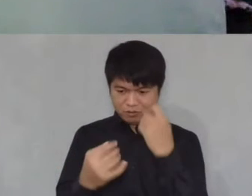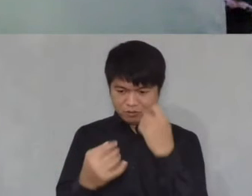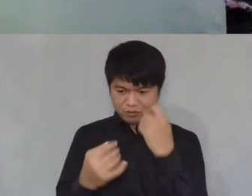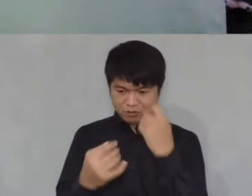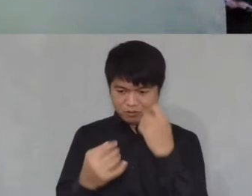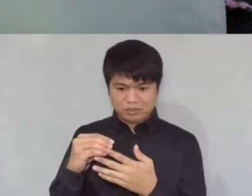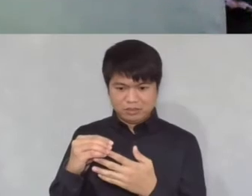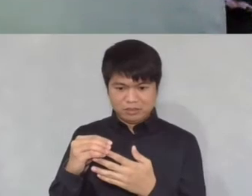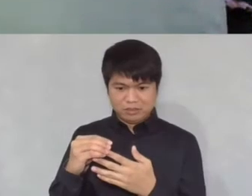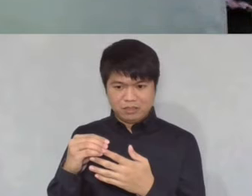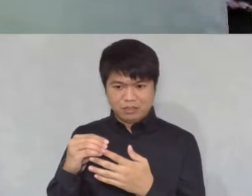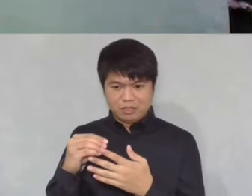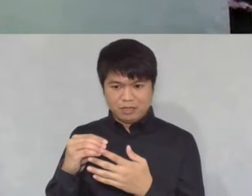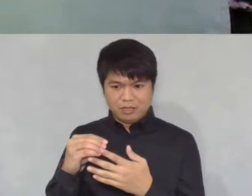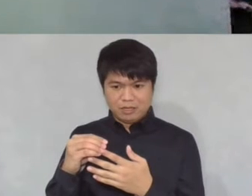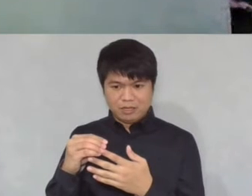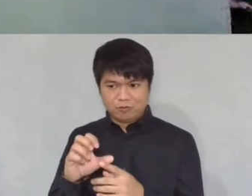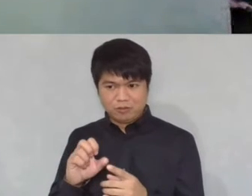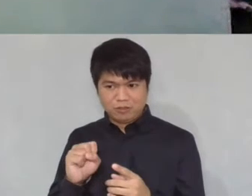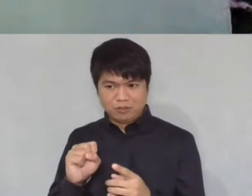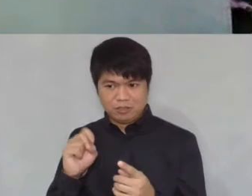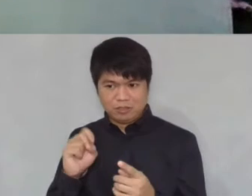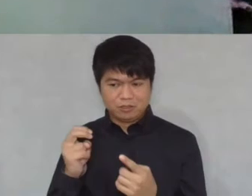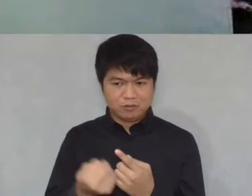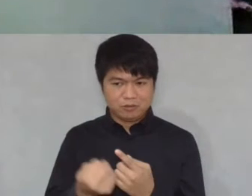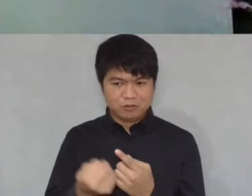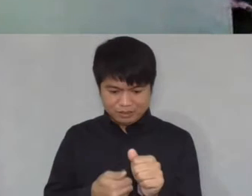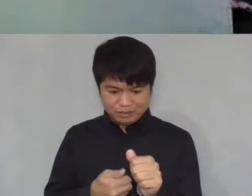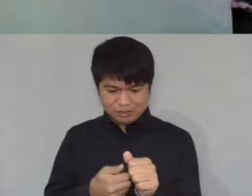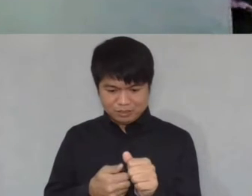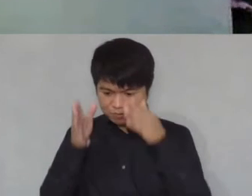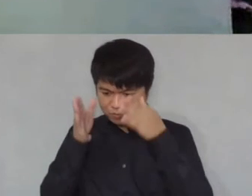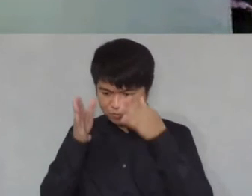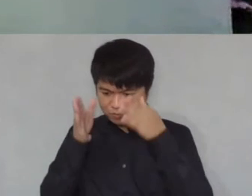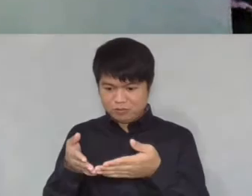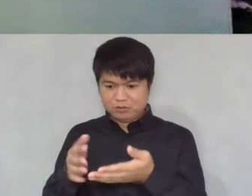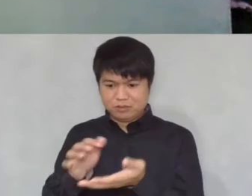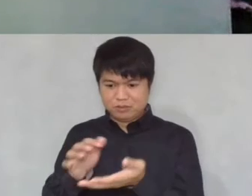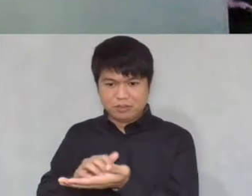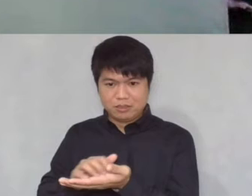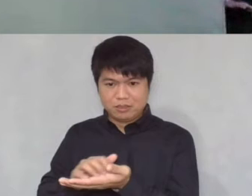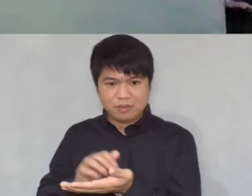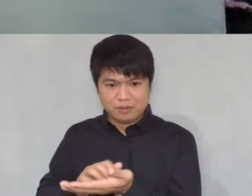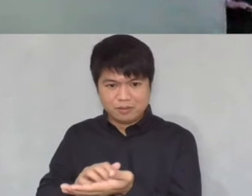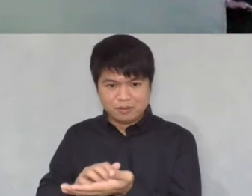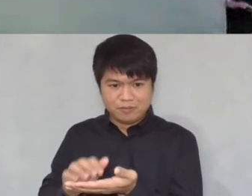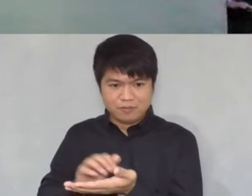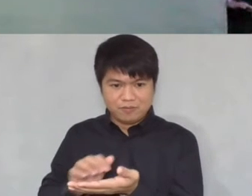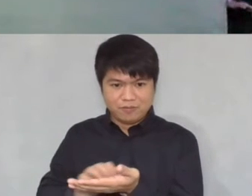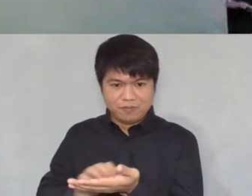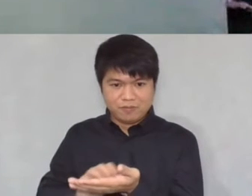special peculiarities in every specialty. Like for example, in the practice of